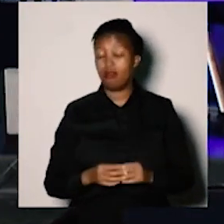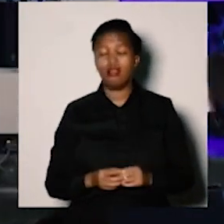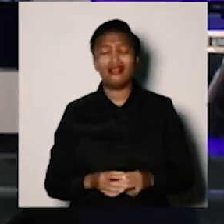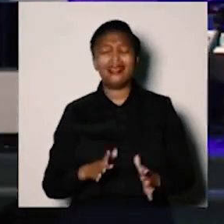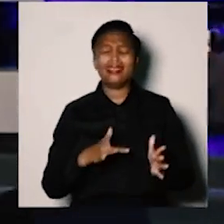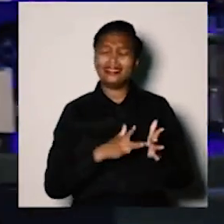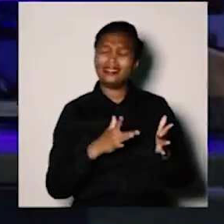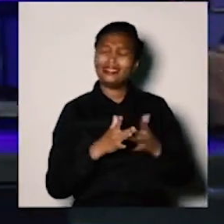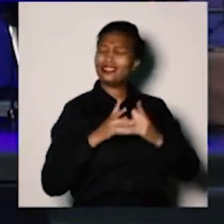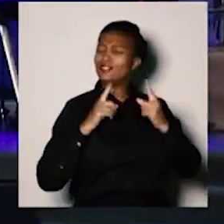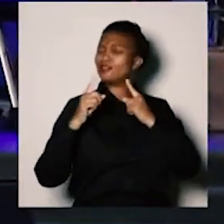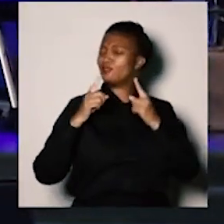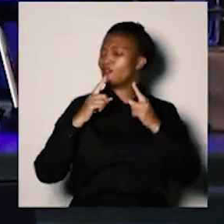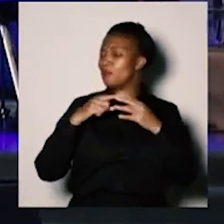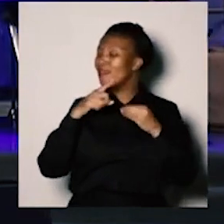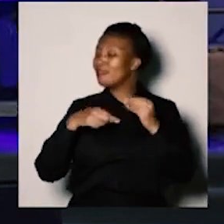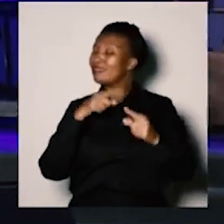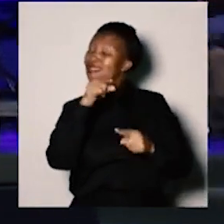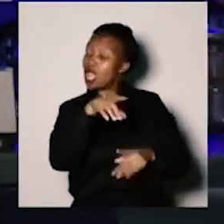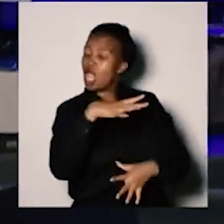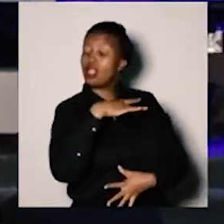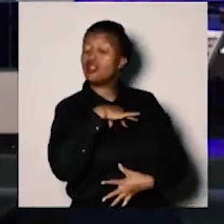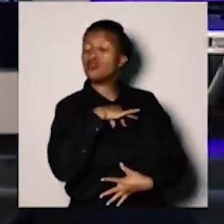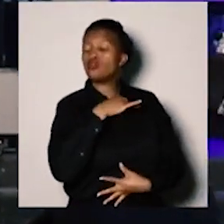And Jesus talks about this thing called soul.